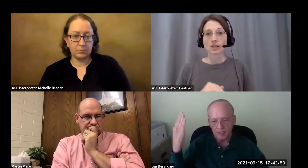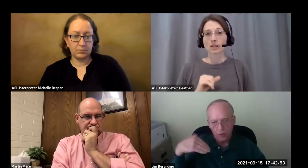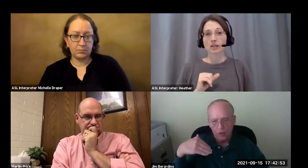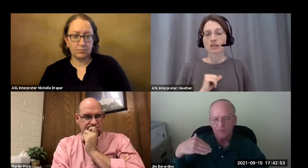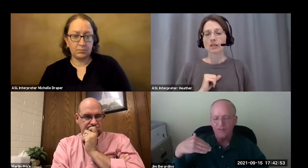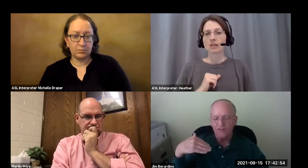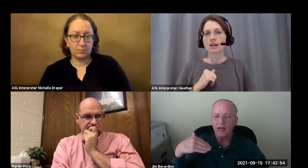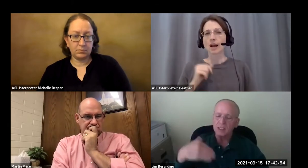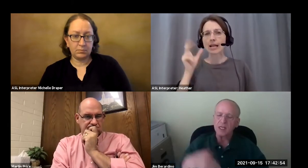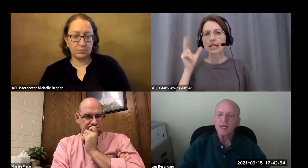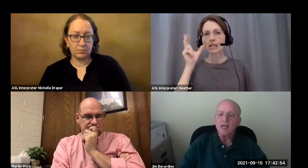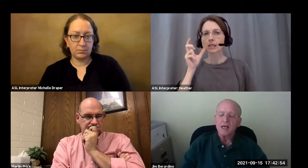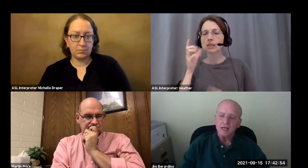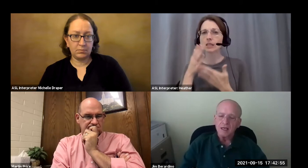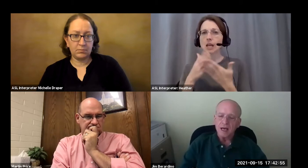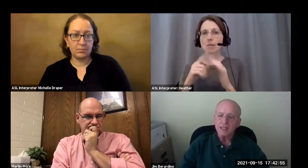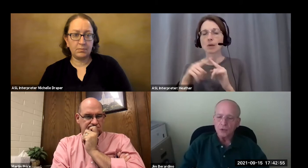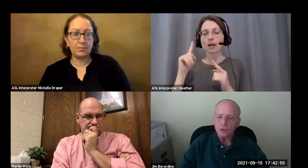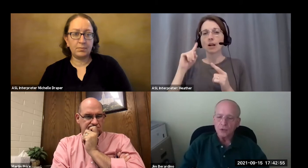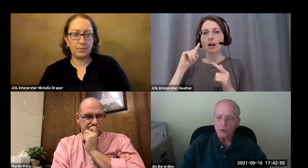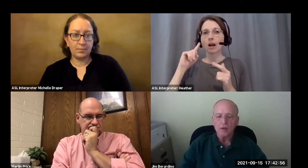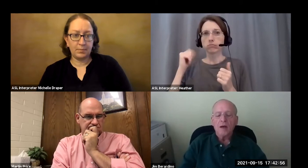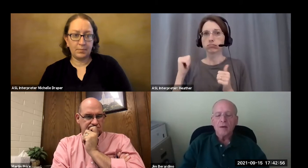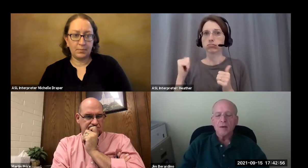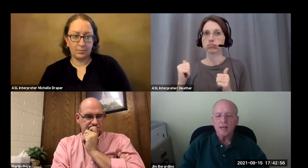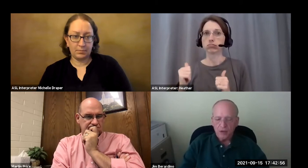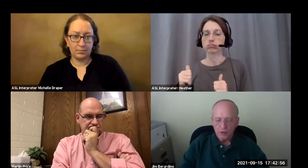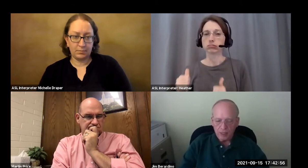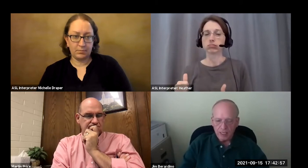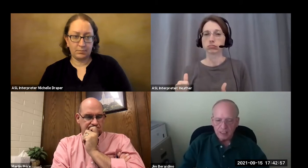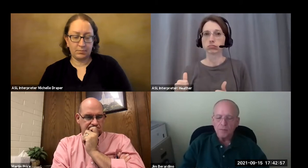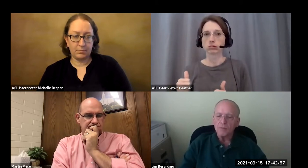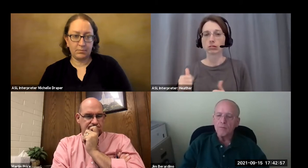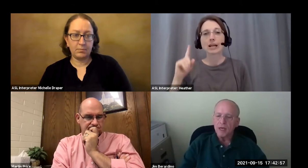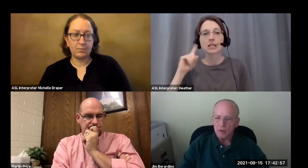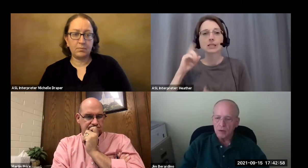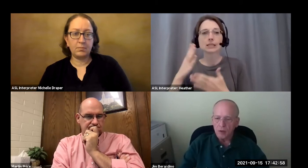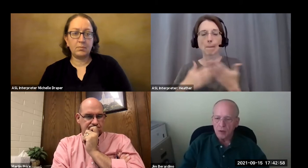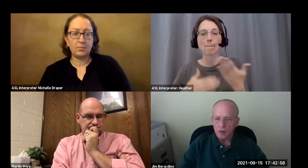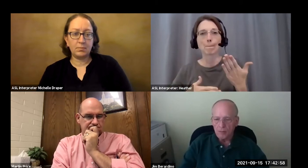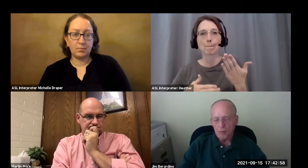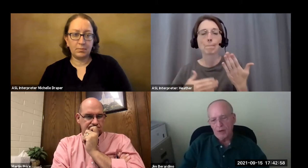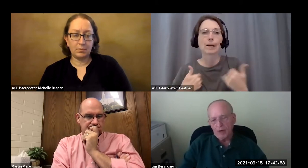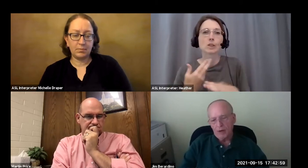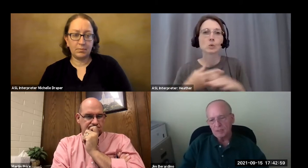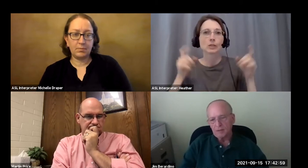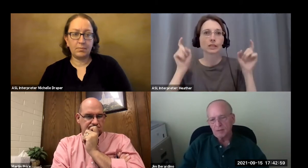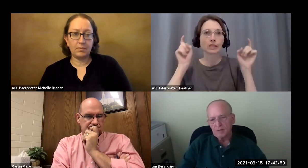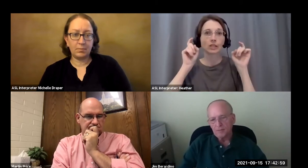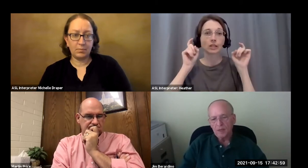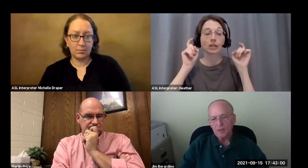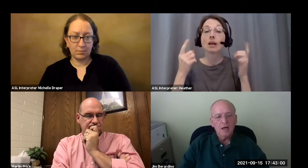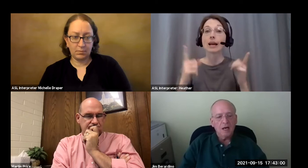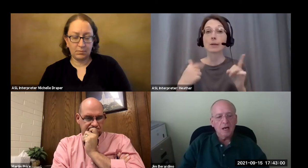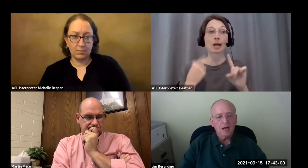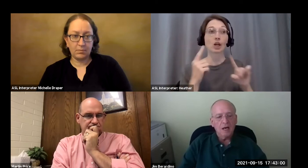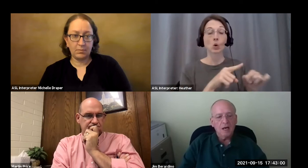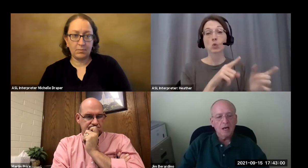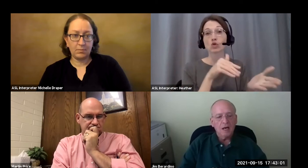hearing somewhat, but it's going fast. I do hear, and I have hearing aids, but medical appointments.